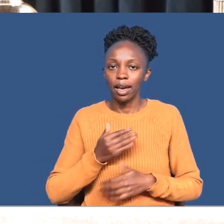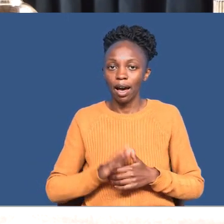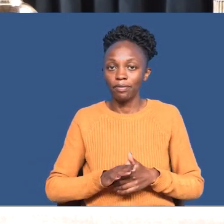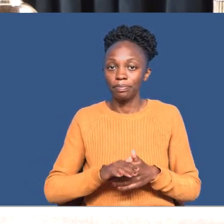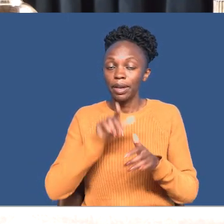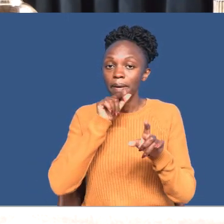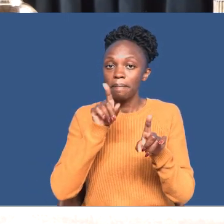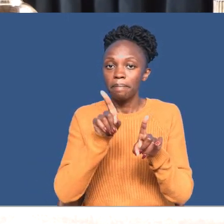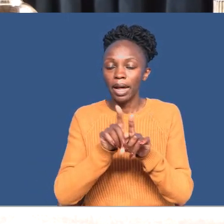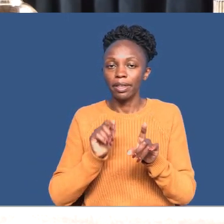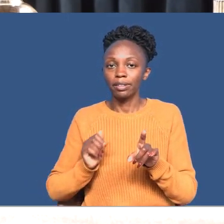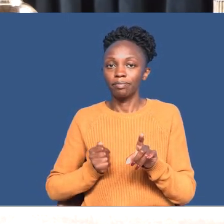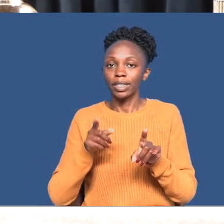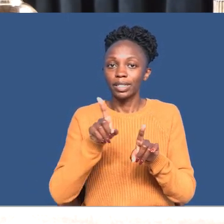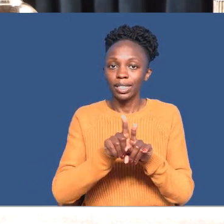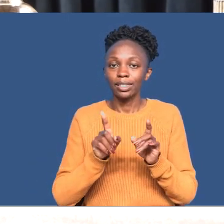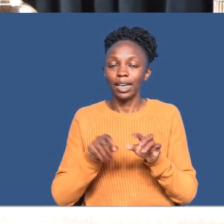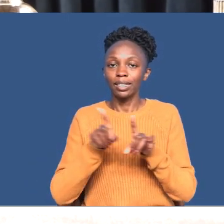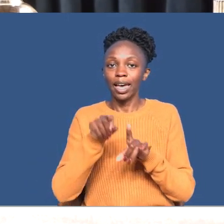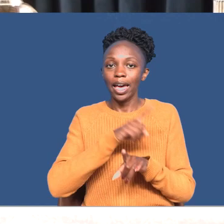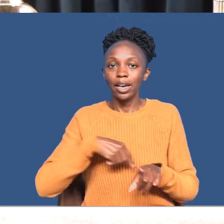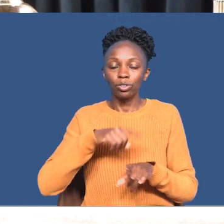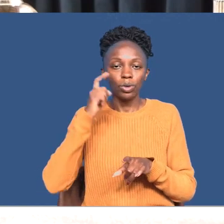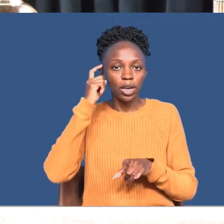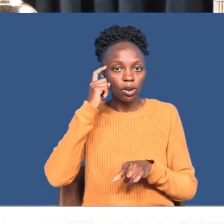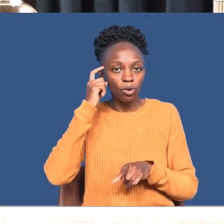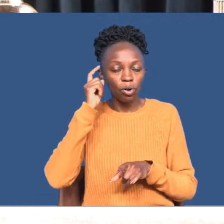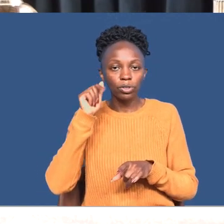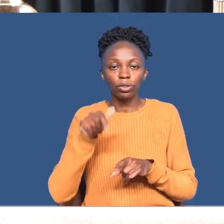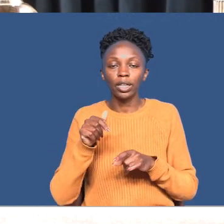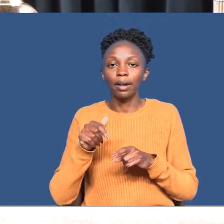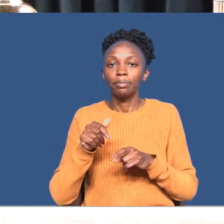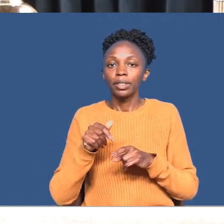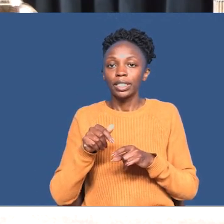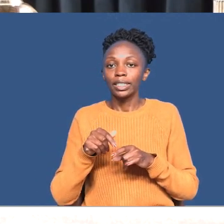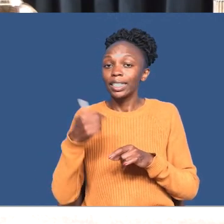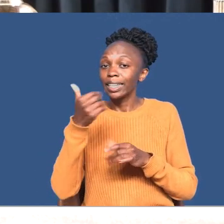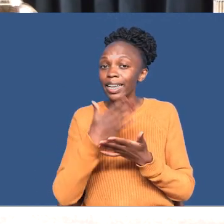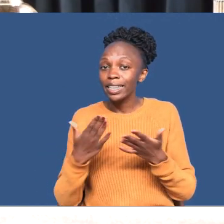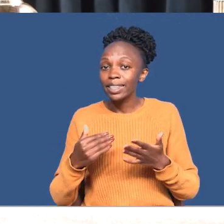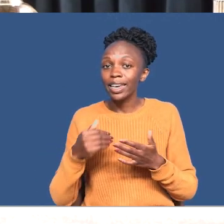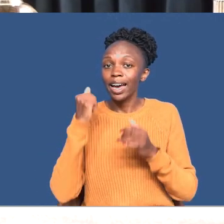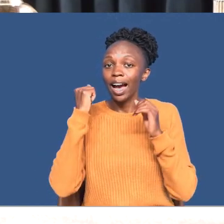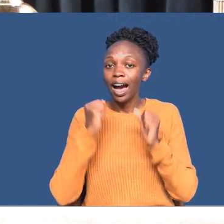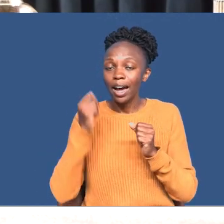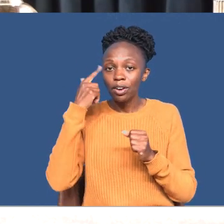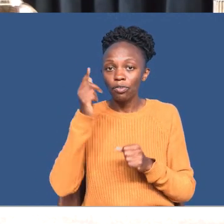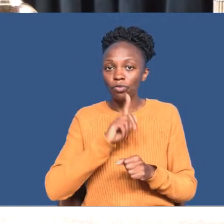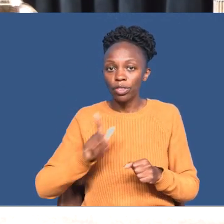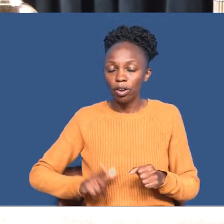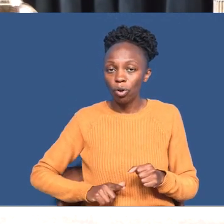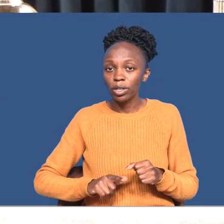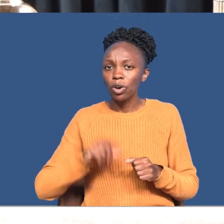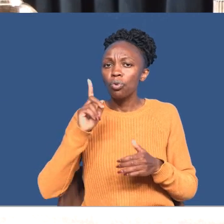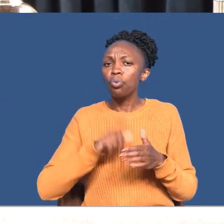Brothers and sisters, as we consider the theme of this year, is anything too hard for the Lord? What is it that you need to